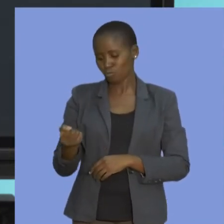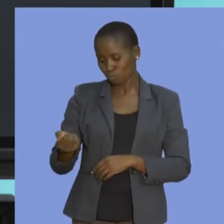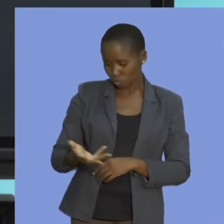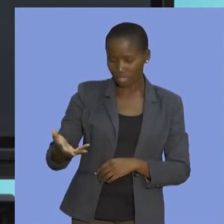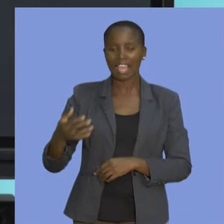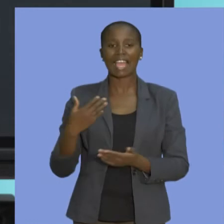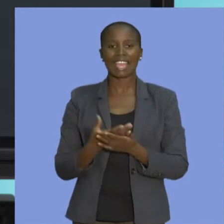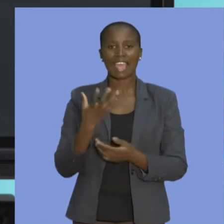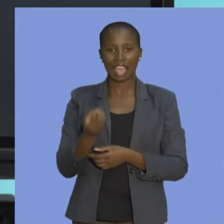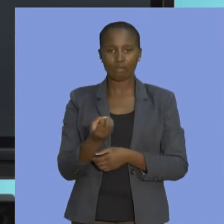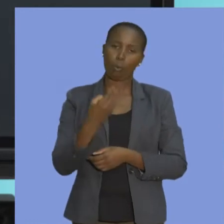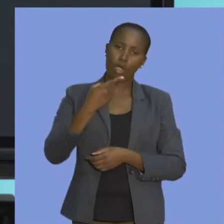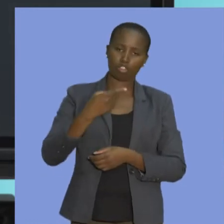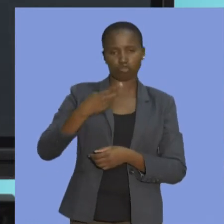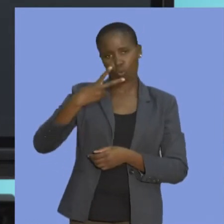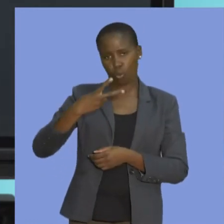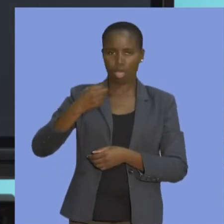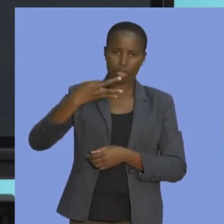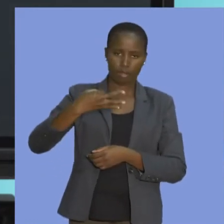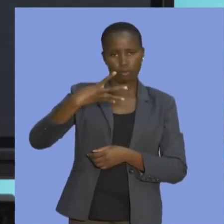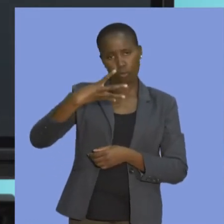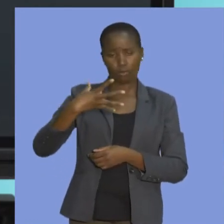5, 6, which is discrete data.